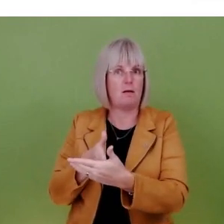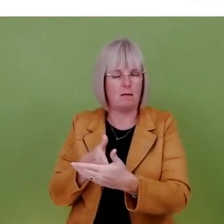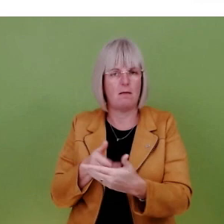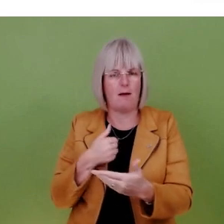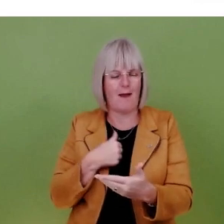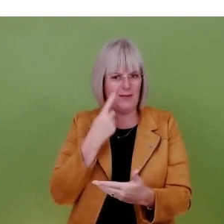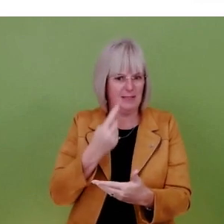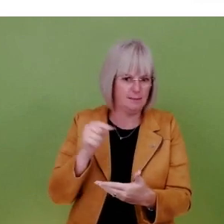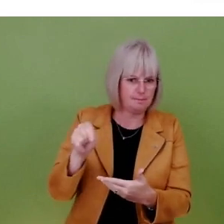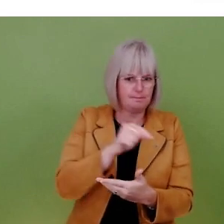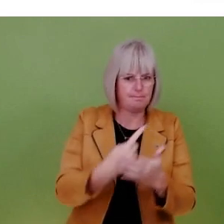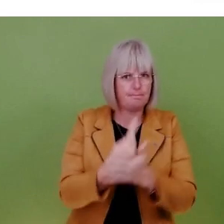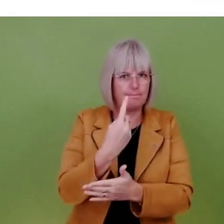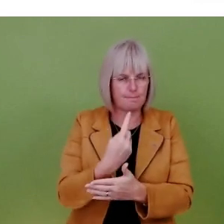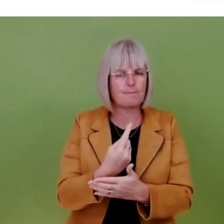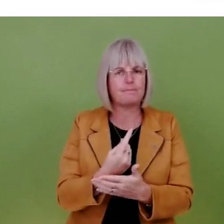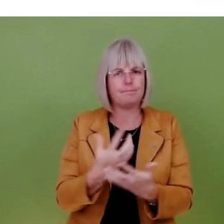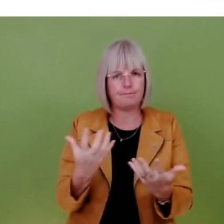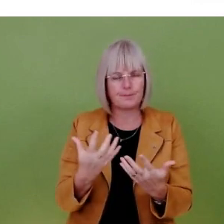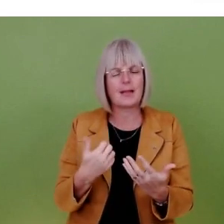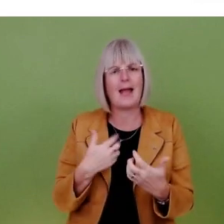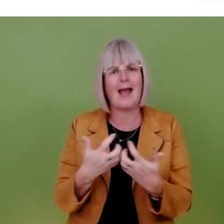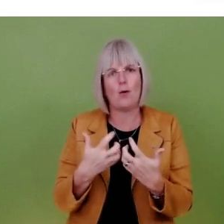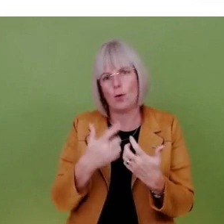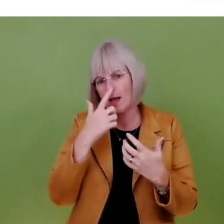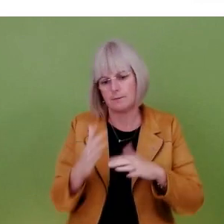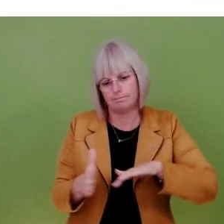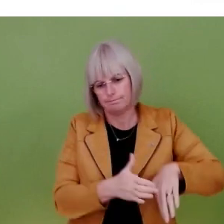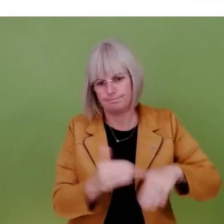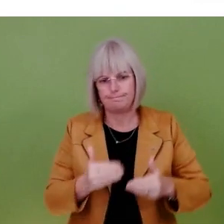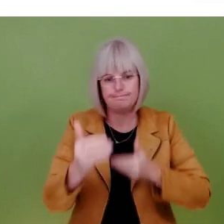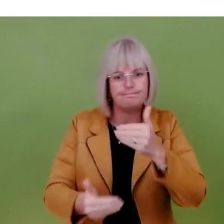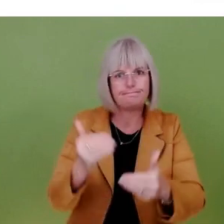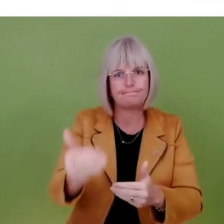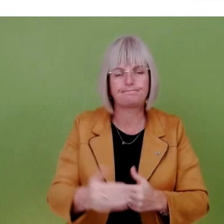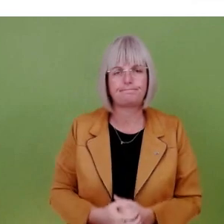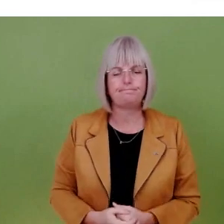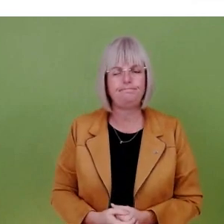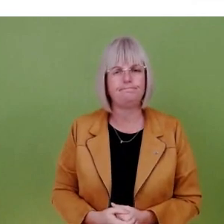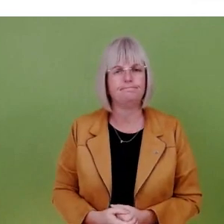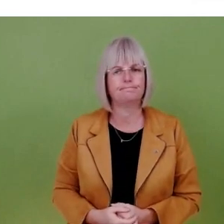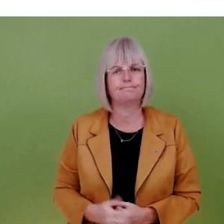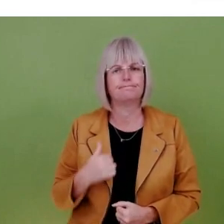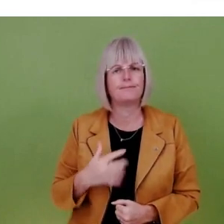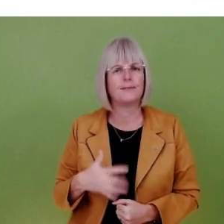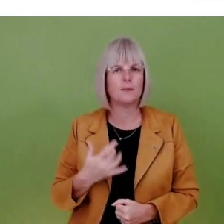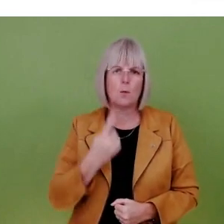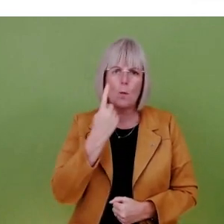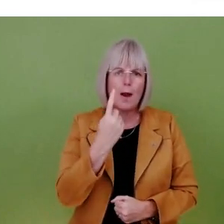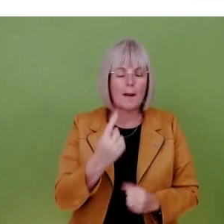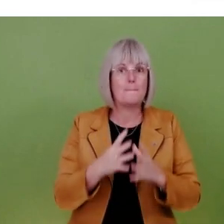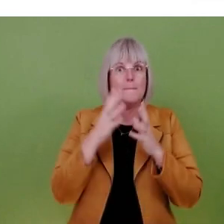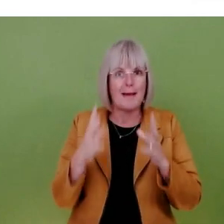suggestions for how to take it forward. So I think one of the main barriers is that change is often met